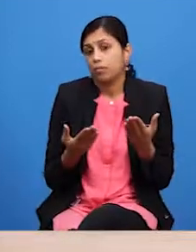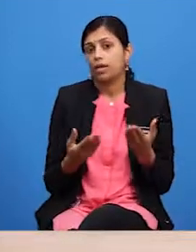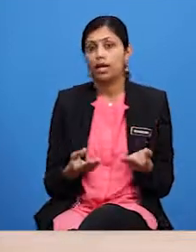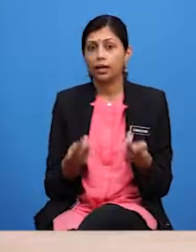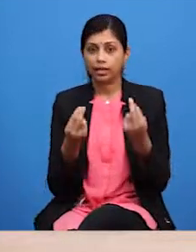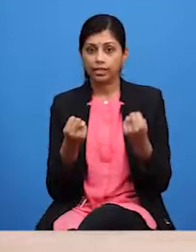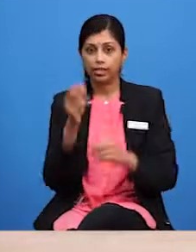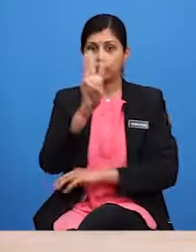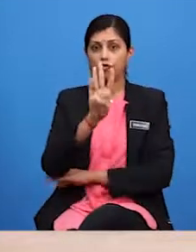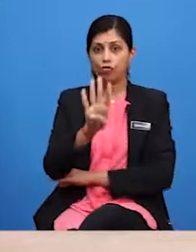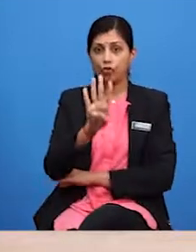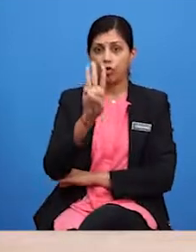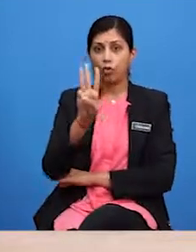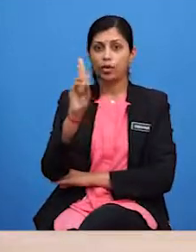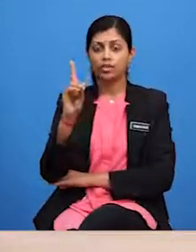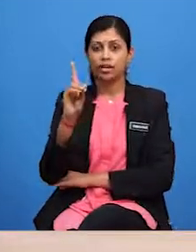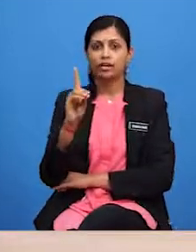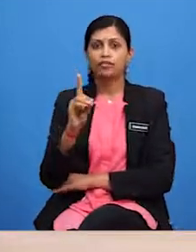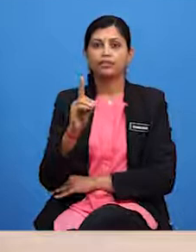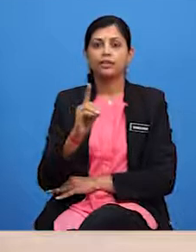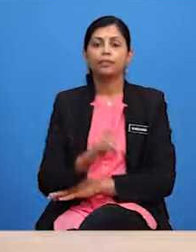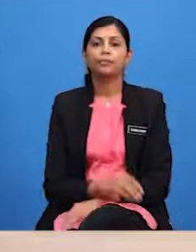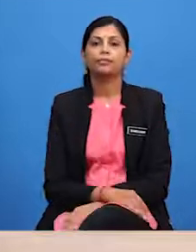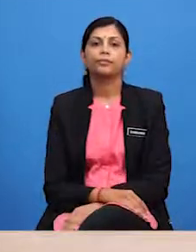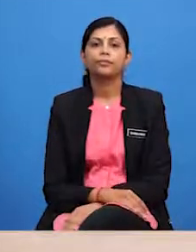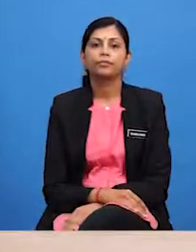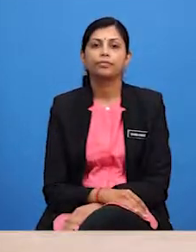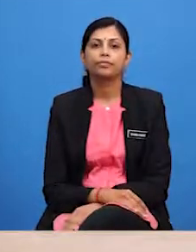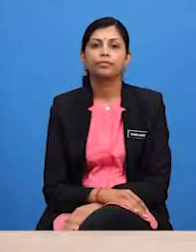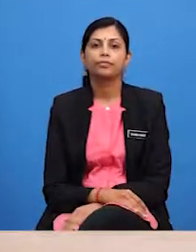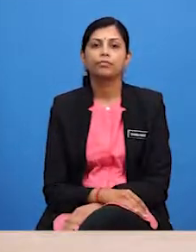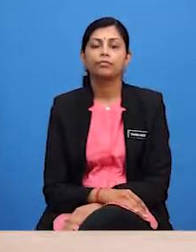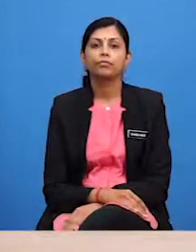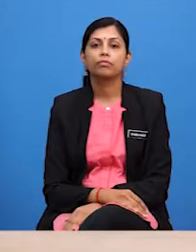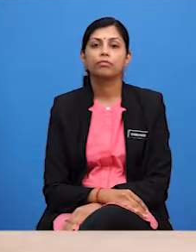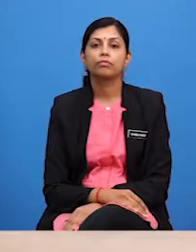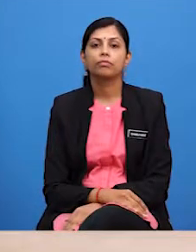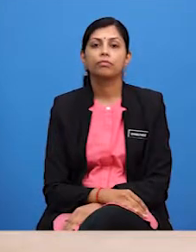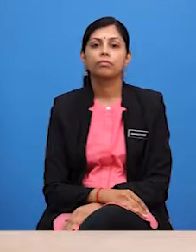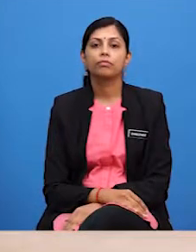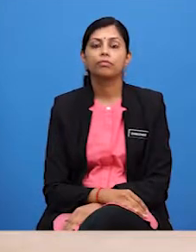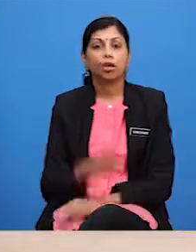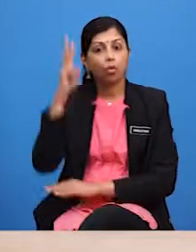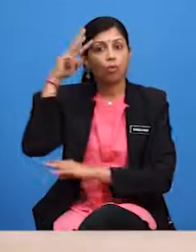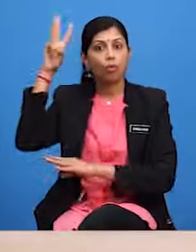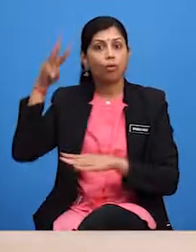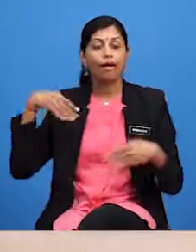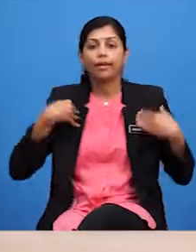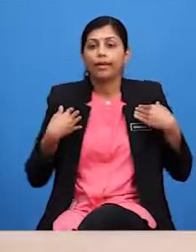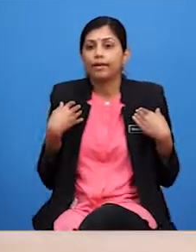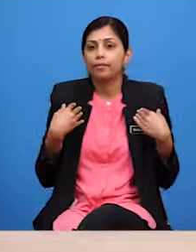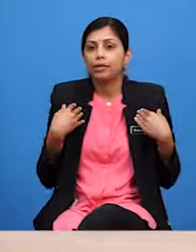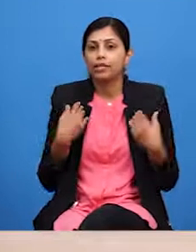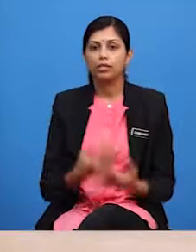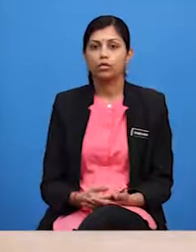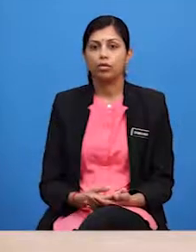may require four-wheel drive vehicles to access. Lastly, the wild animals that we